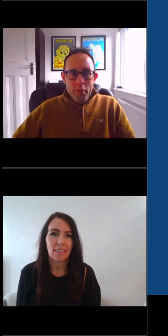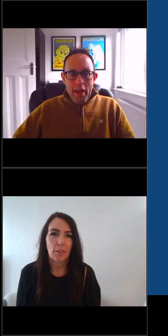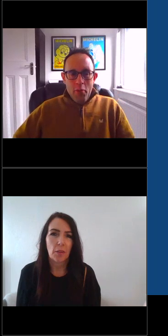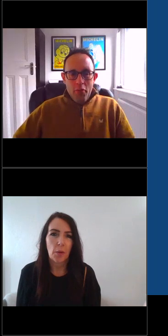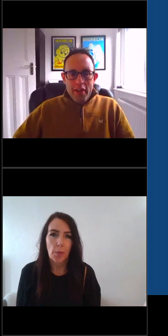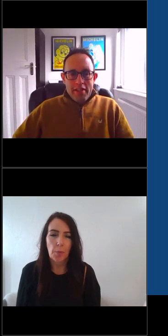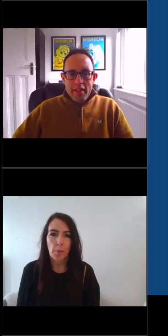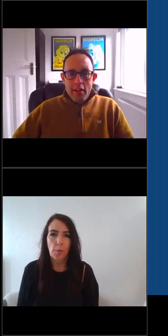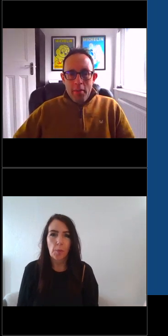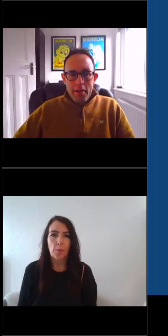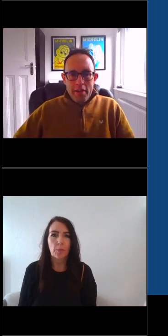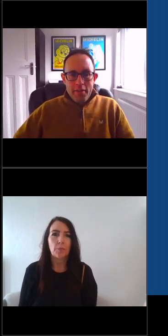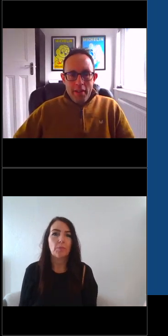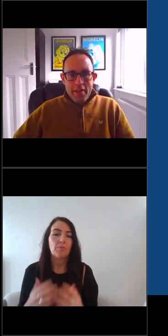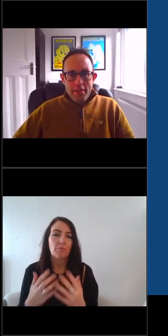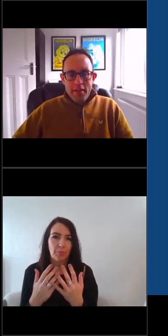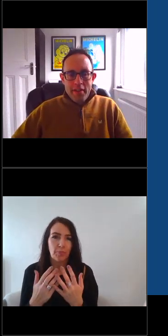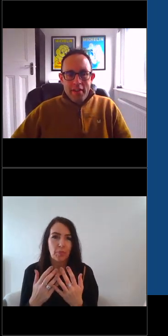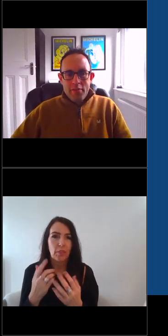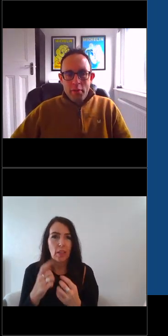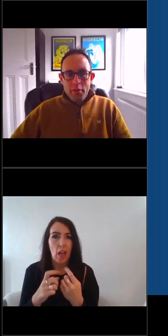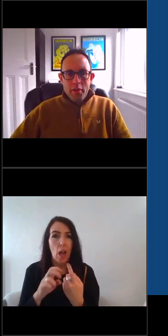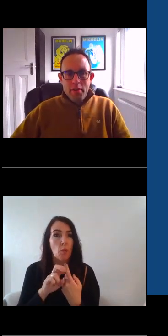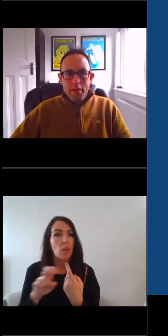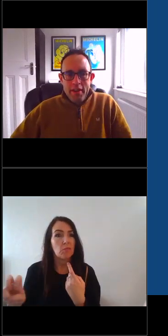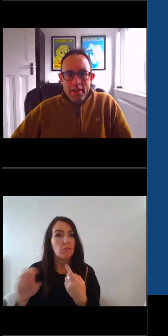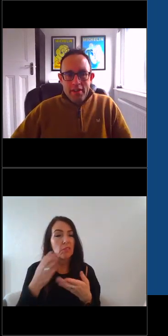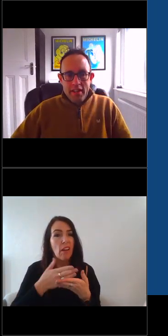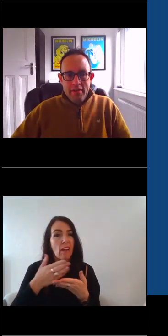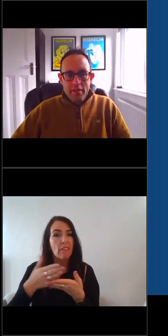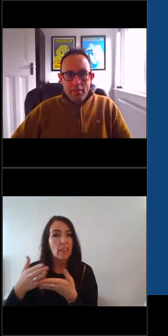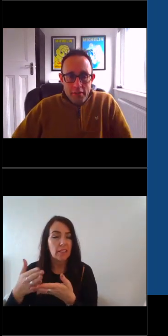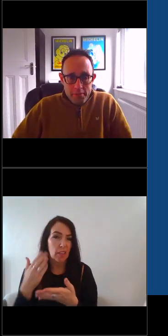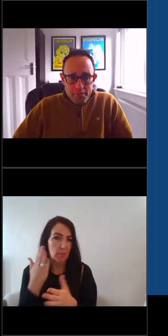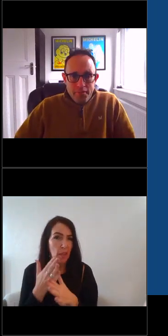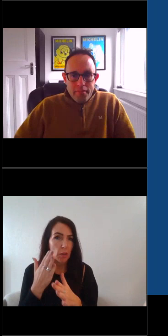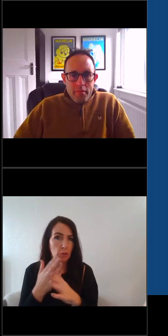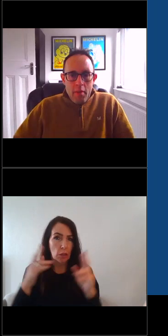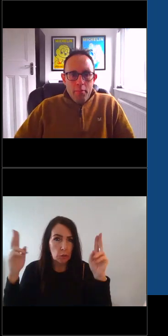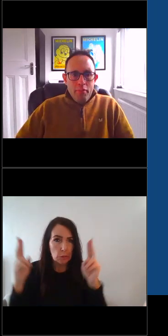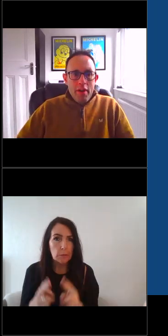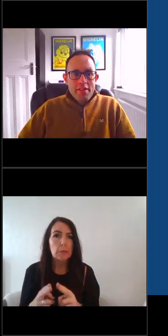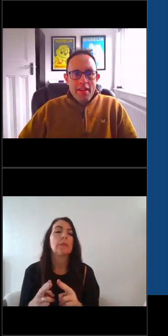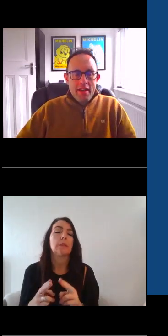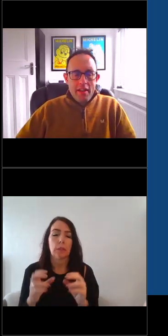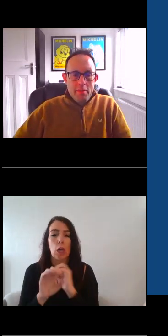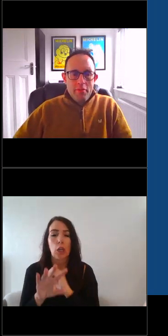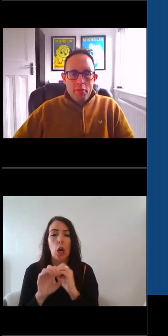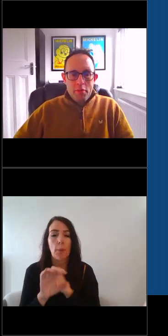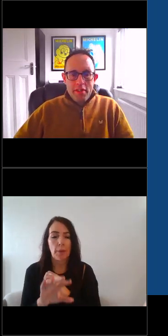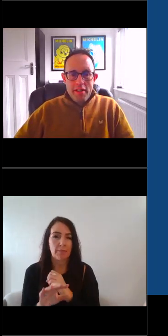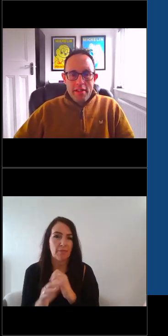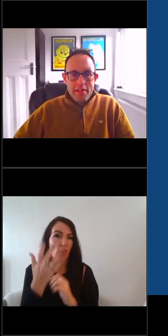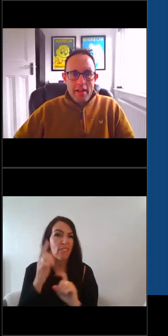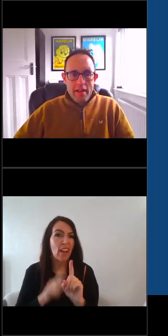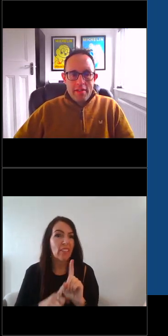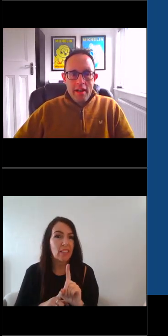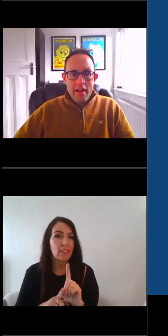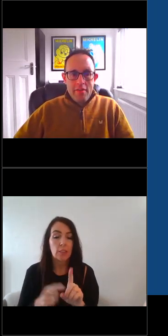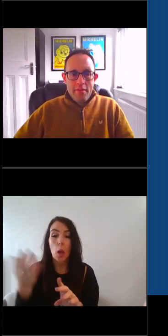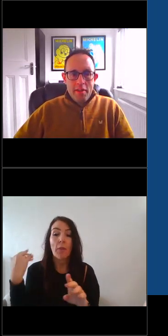have helped fleets decarbonise for the last 5 years while working with Energy Saving Trust. Prior to that, I spent 14